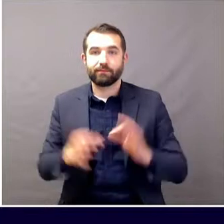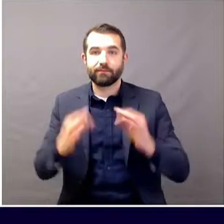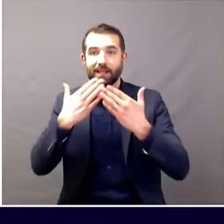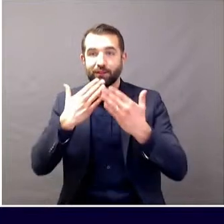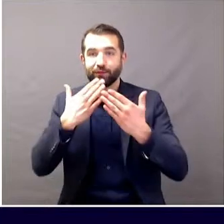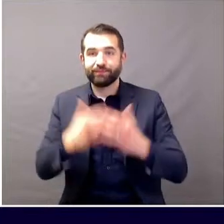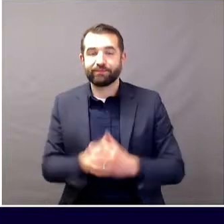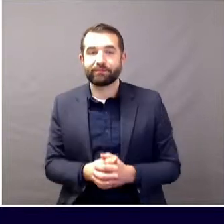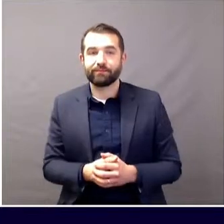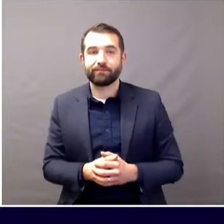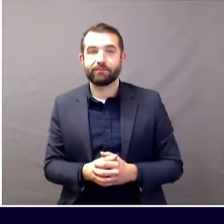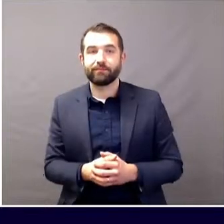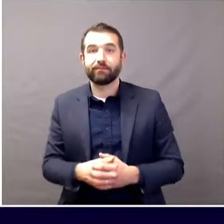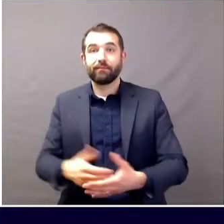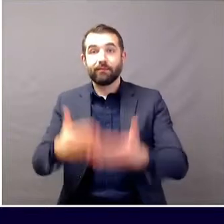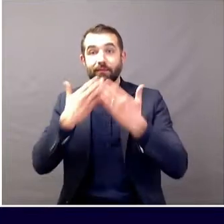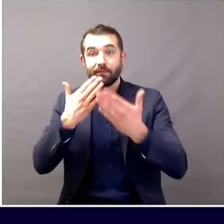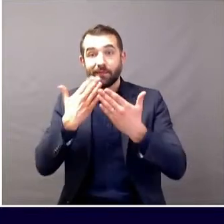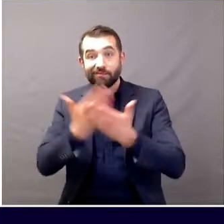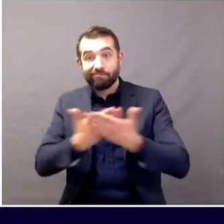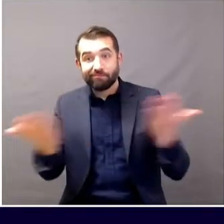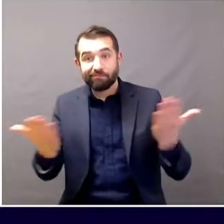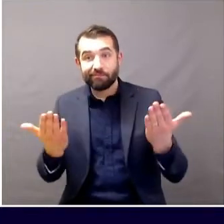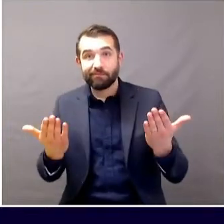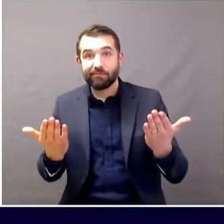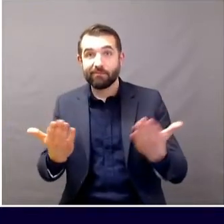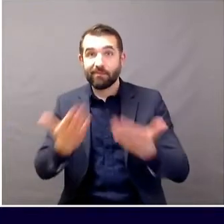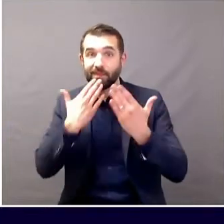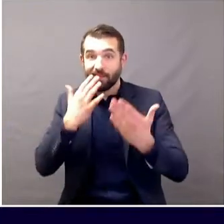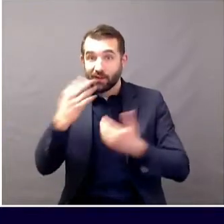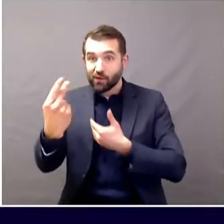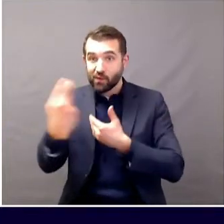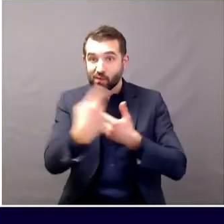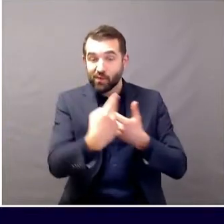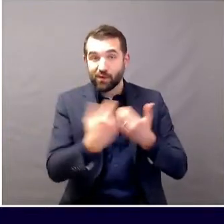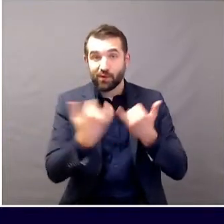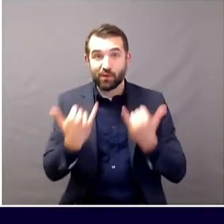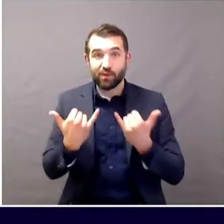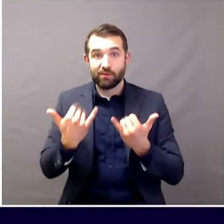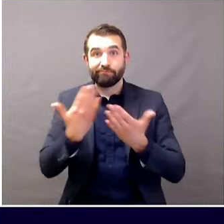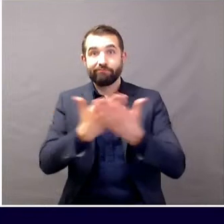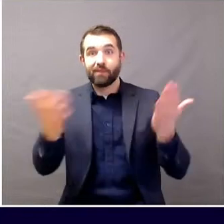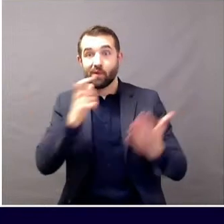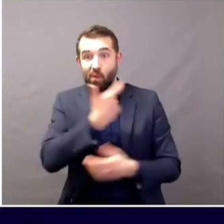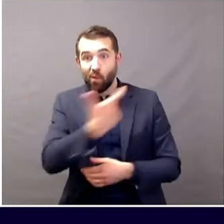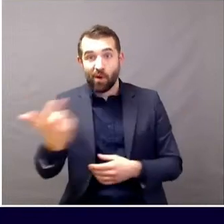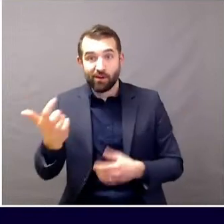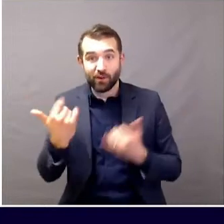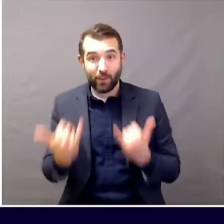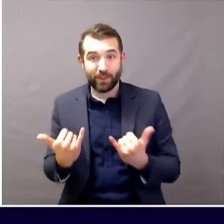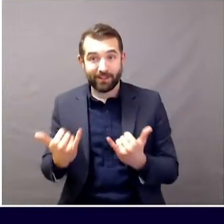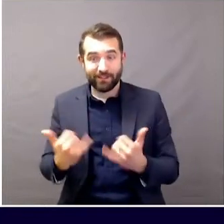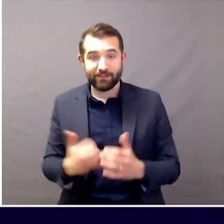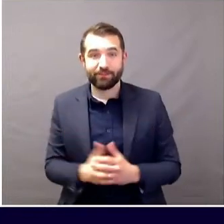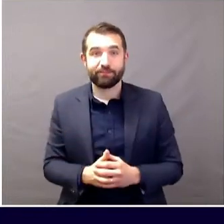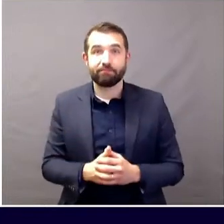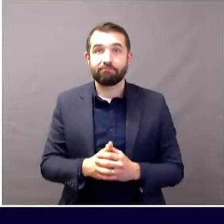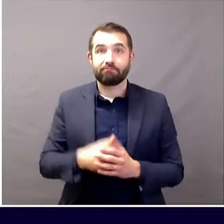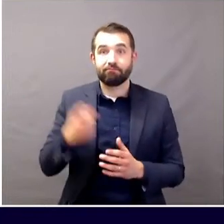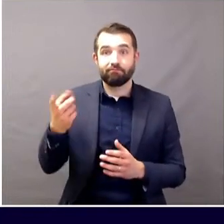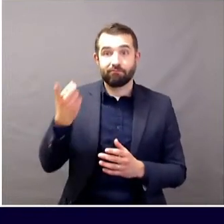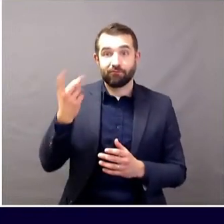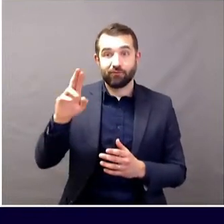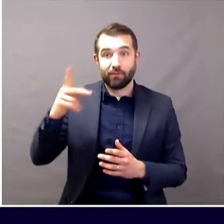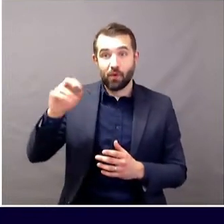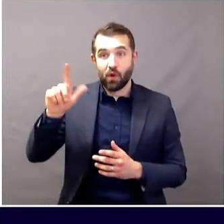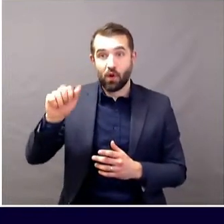you, David. And I'd like to thank all of our colleagues in the media for joining us this afternoon. I'd especially like to thank Dr. Pollard for joining